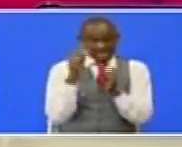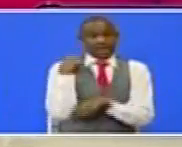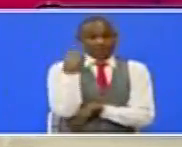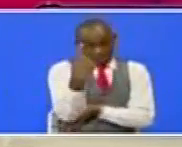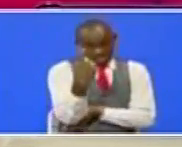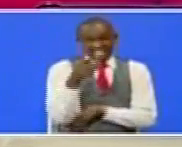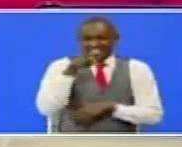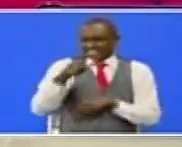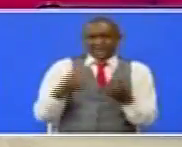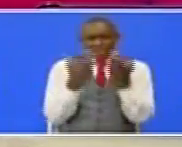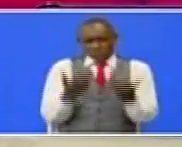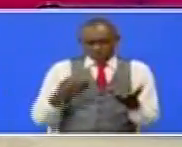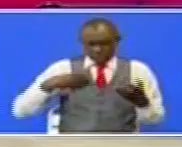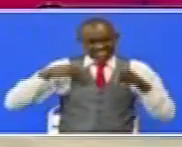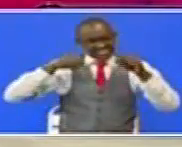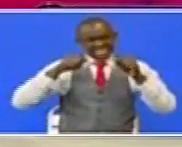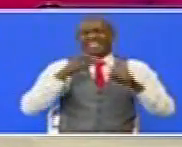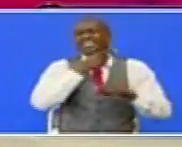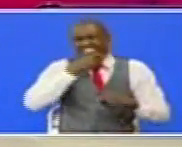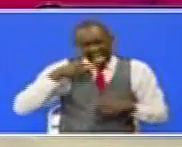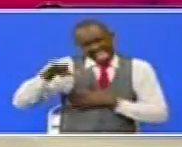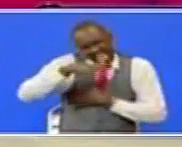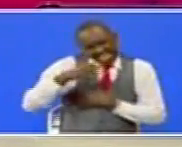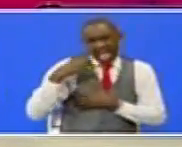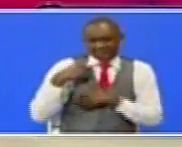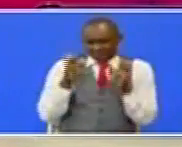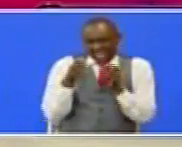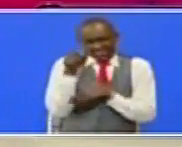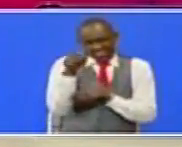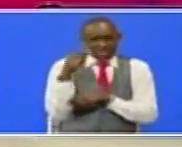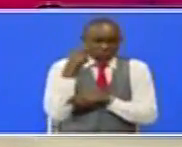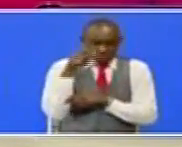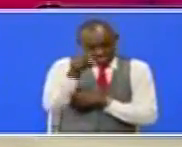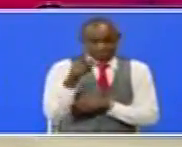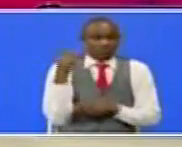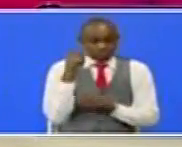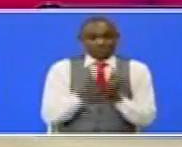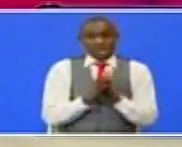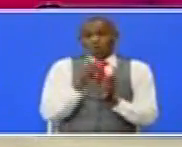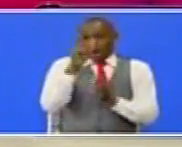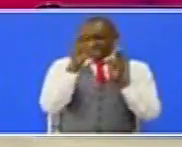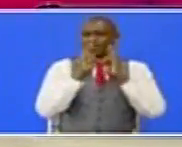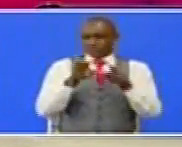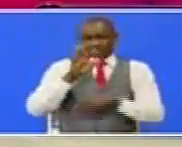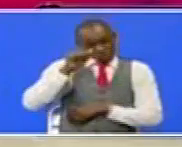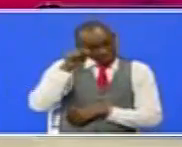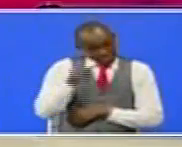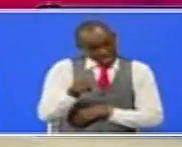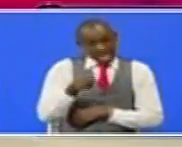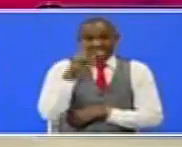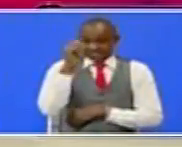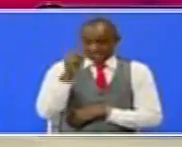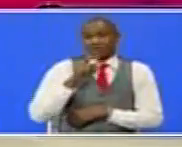by sandflies and is prevalent in arid and semi-arid areas. Our health reporter, Sharon Momanyi, has just returned from Turkana